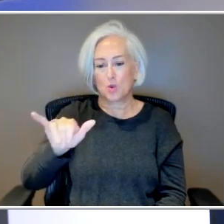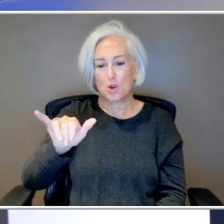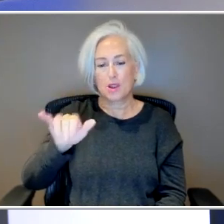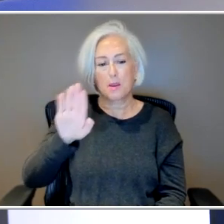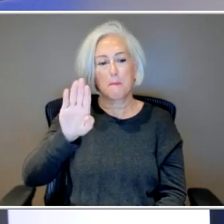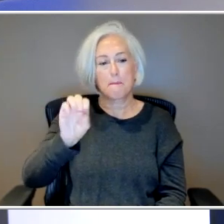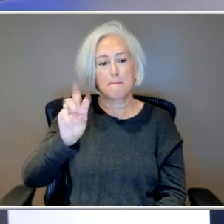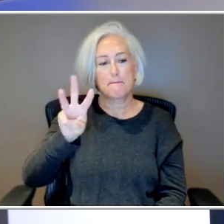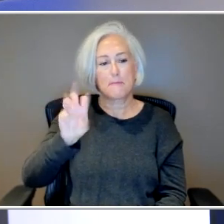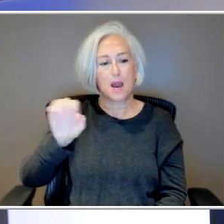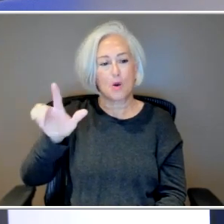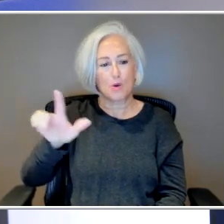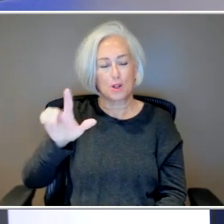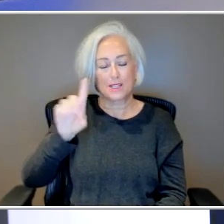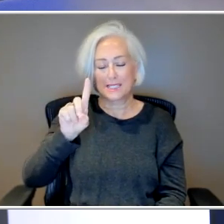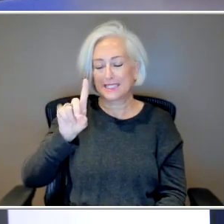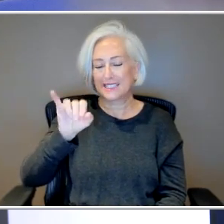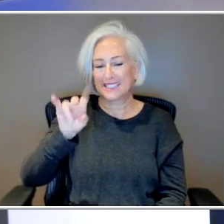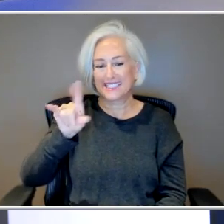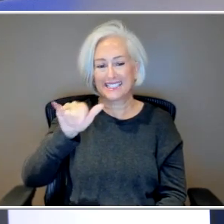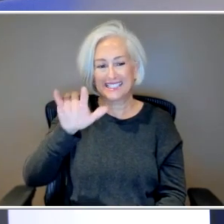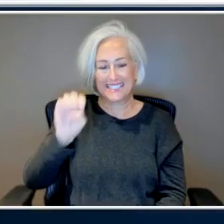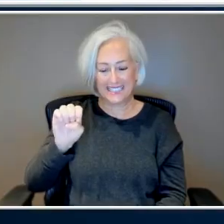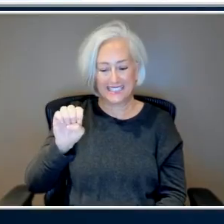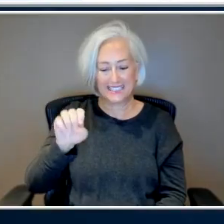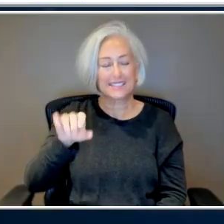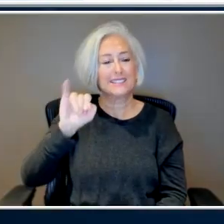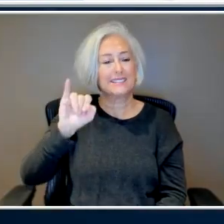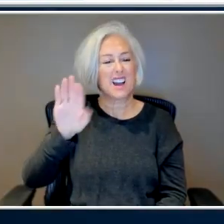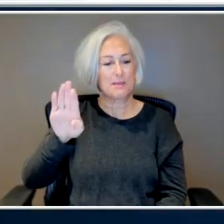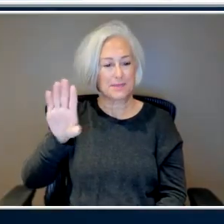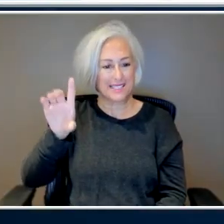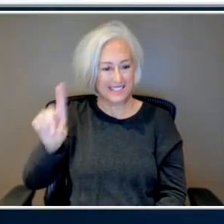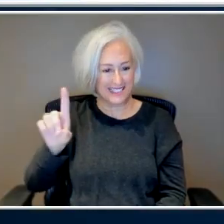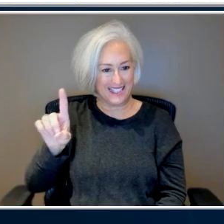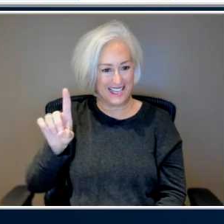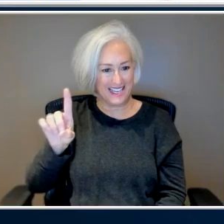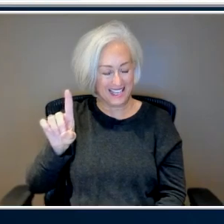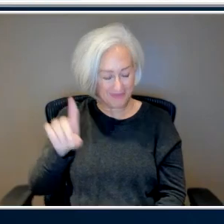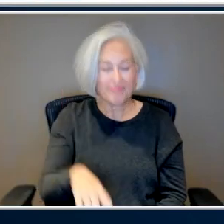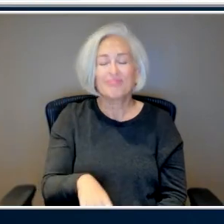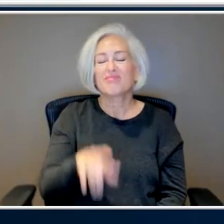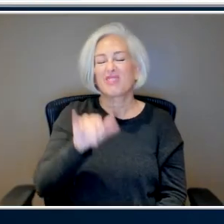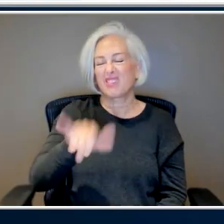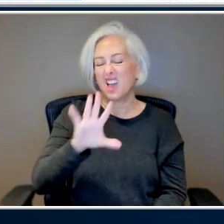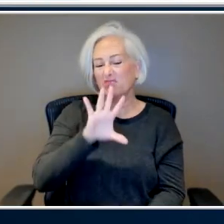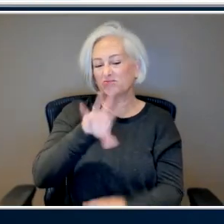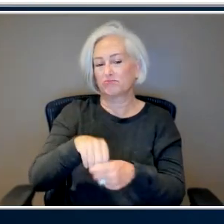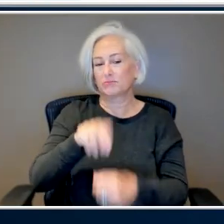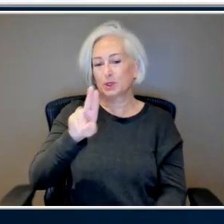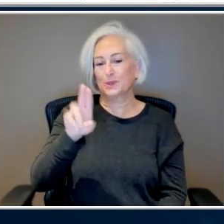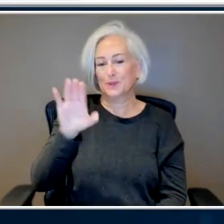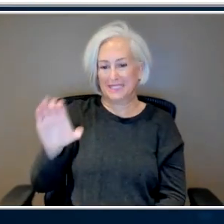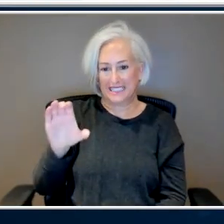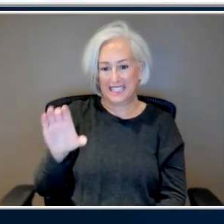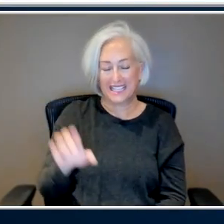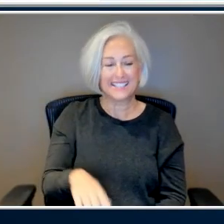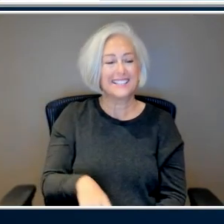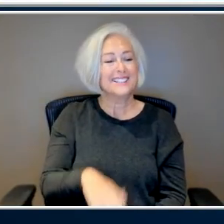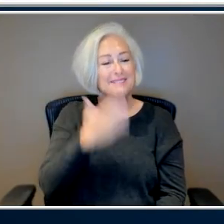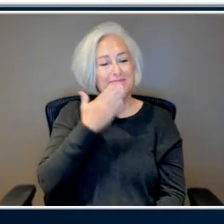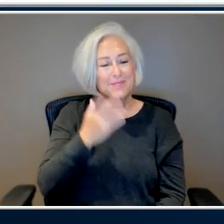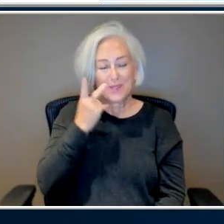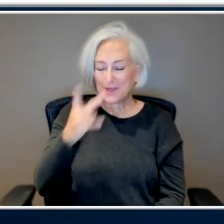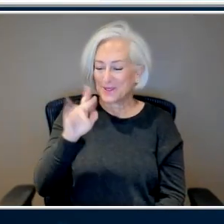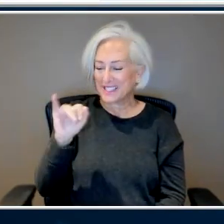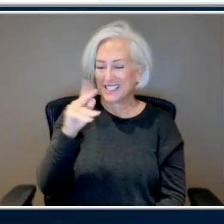it like to see Janet here with us this morning? It's so good to see Janet today. Yeah, Janet, good to be reunited. I know you're a big fan of the